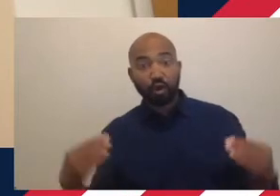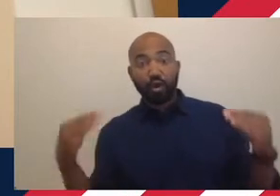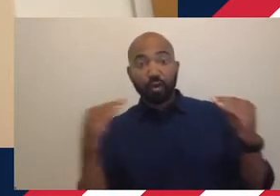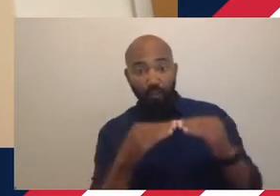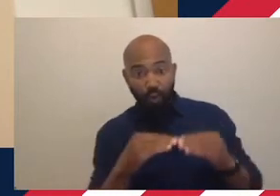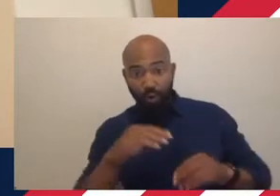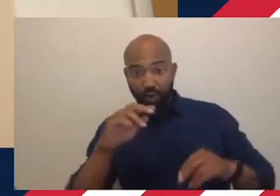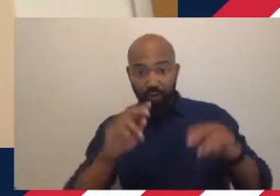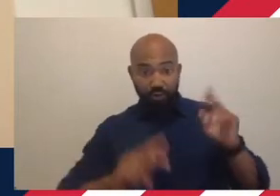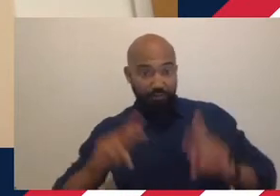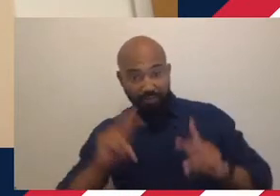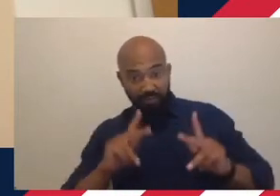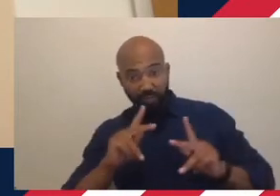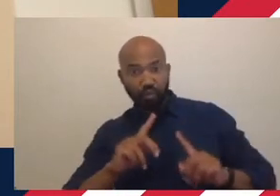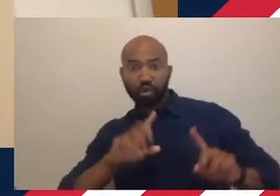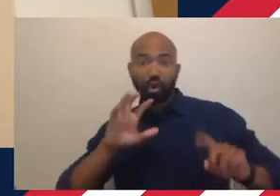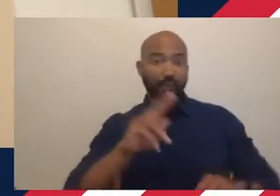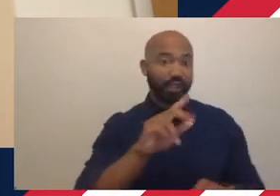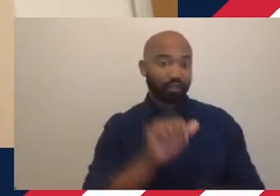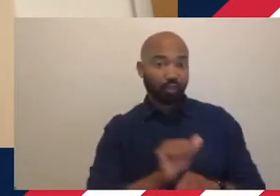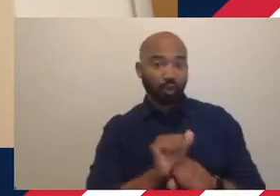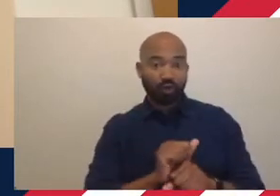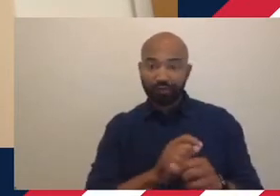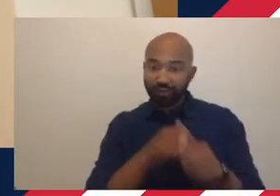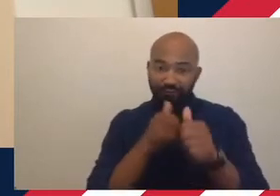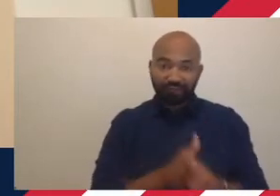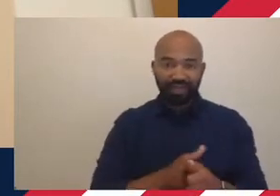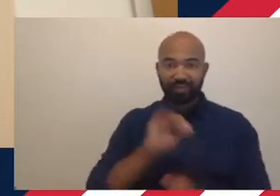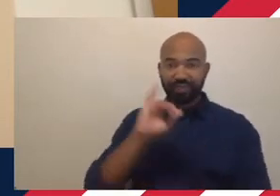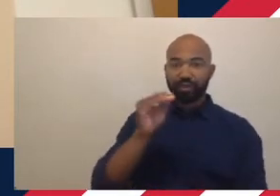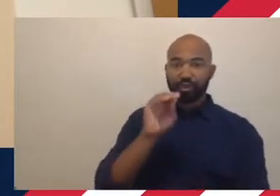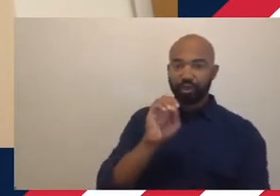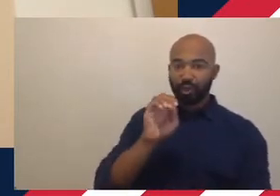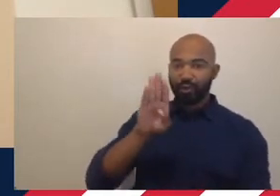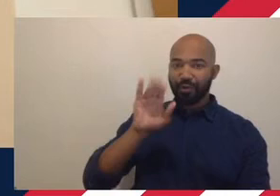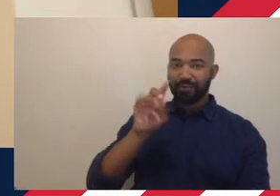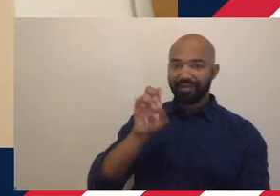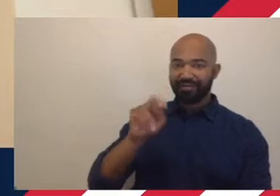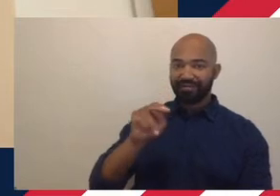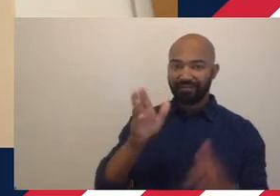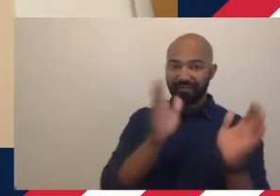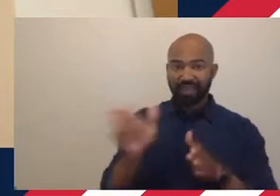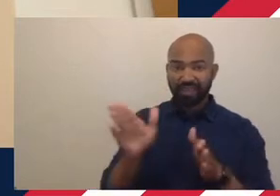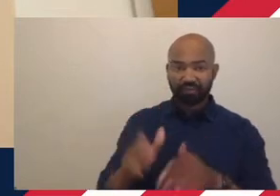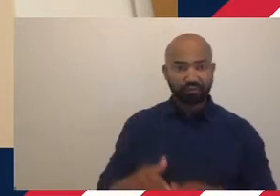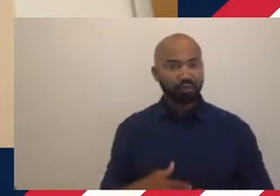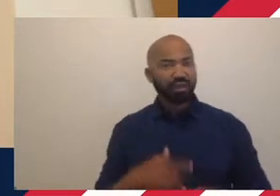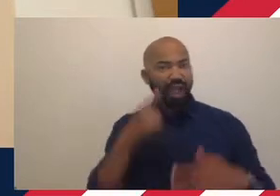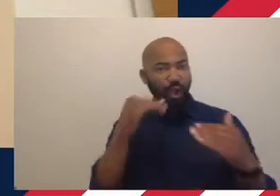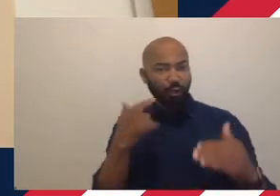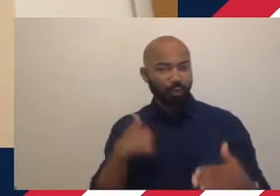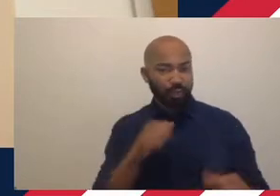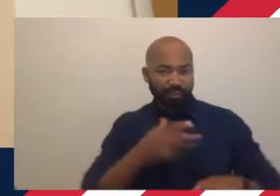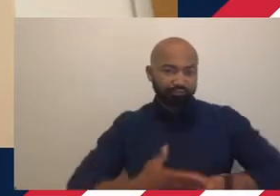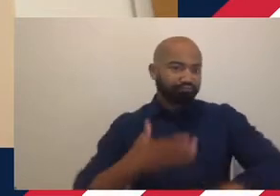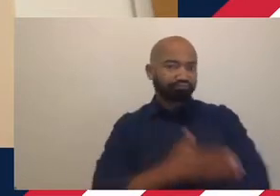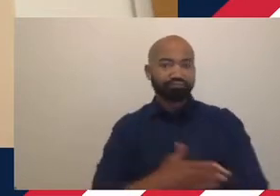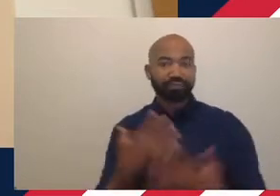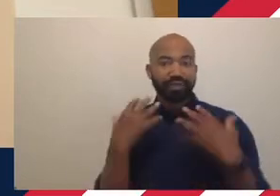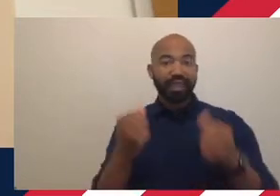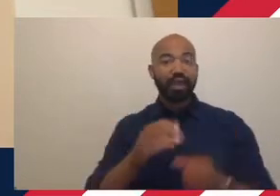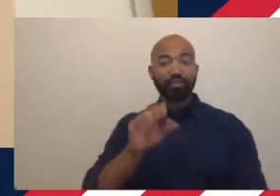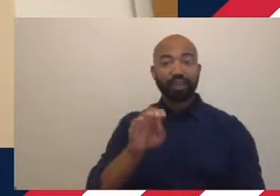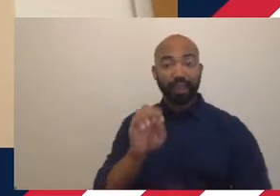Biden's plan. I am not alone, and there are stories happening like this everywhere. I hope that we can improve healthcare and make